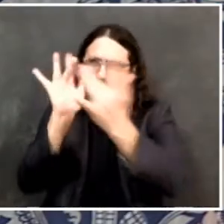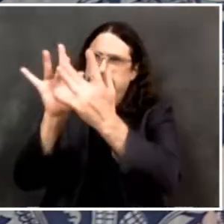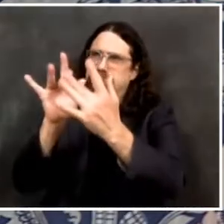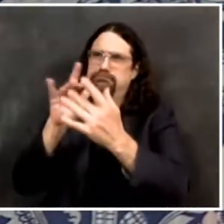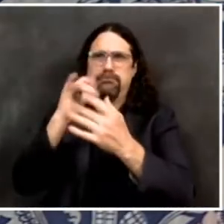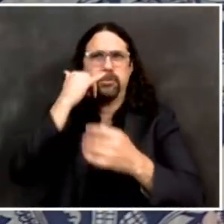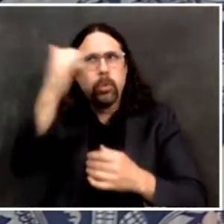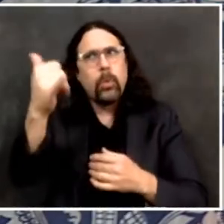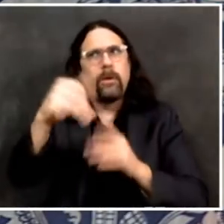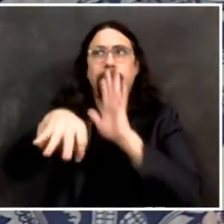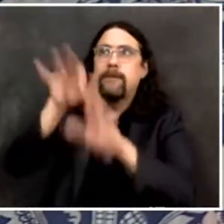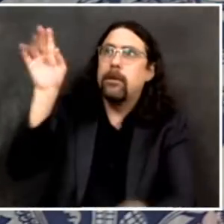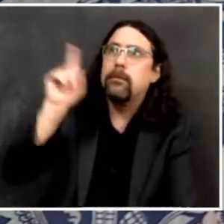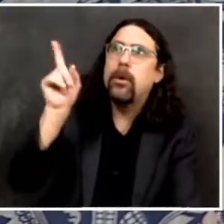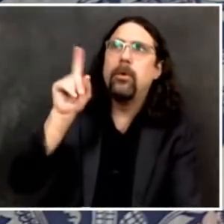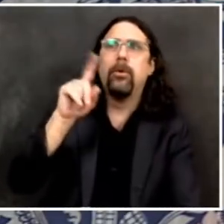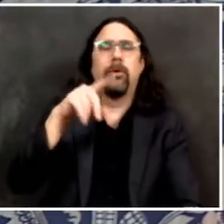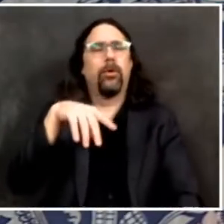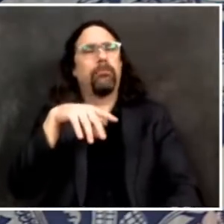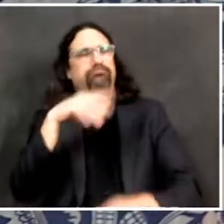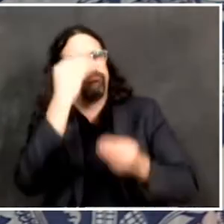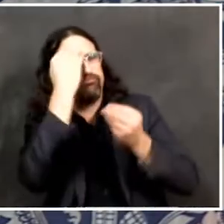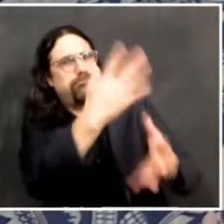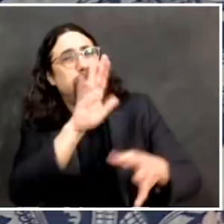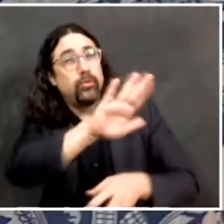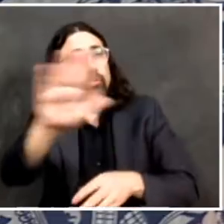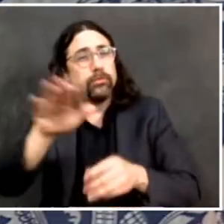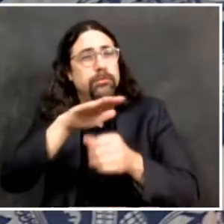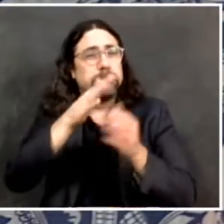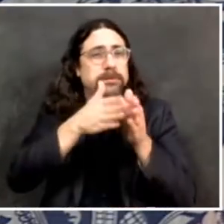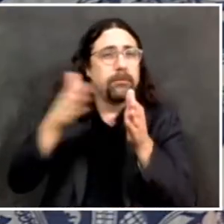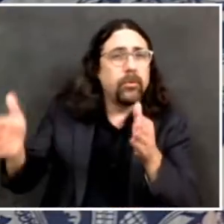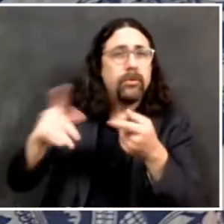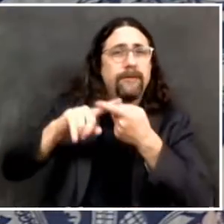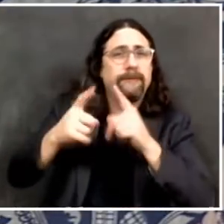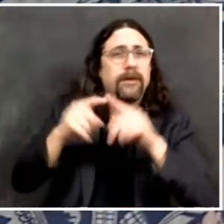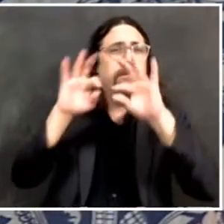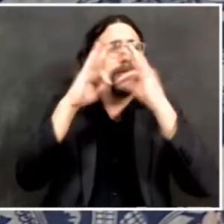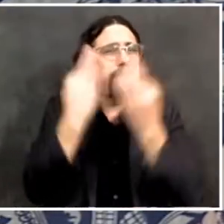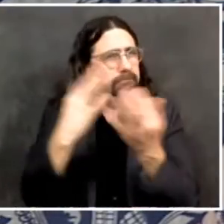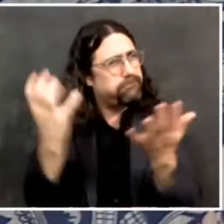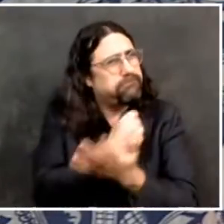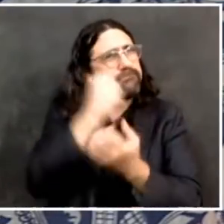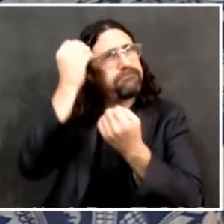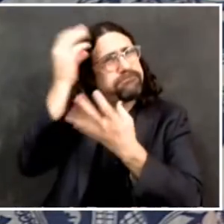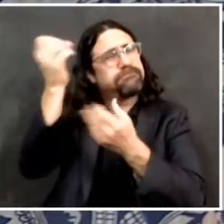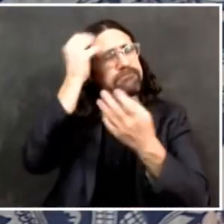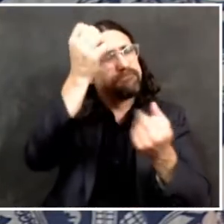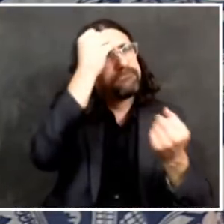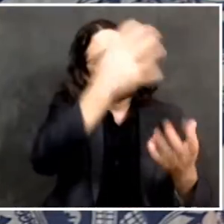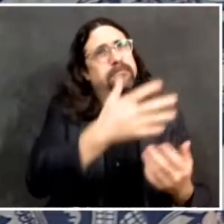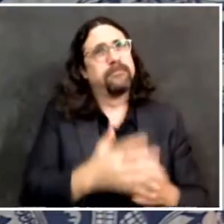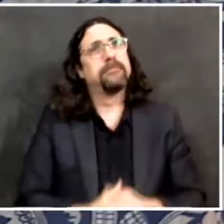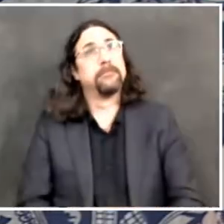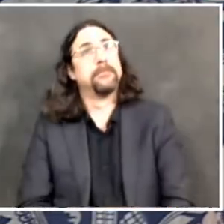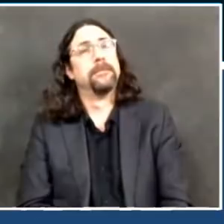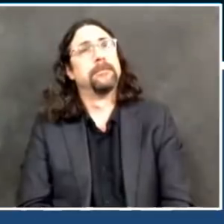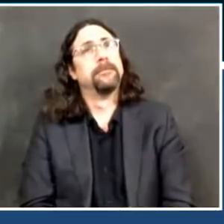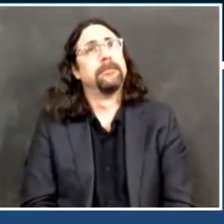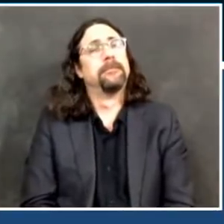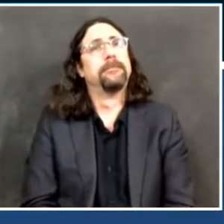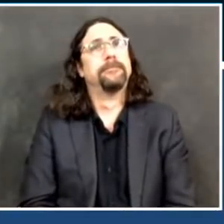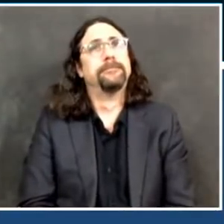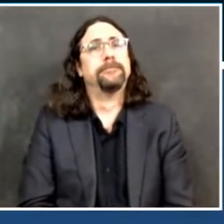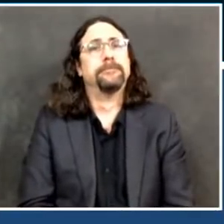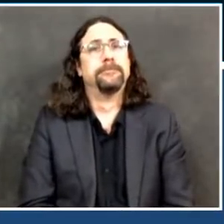this is an unprecedented moment. This is something beyond even our imagination in some ways, but we have to fight back.